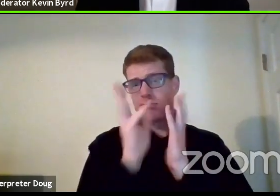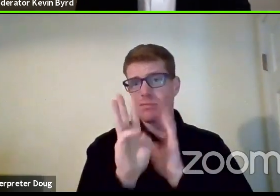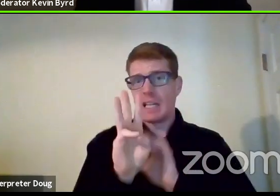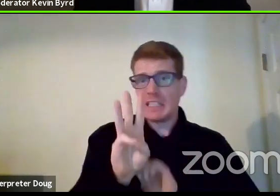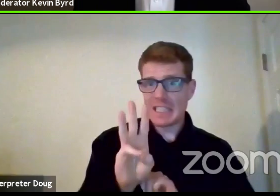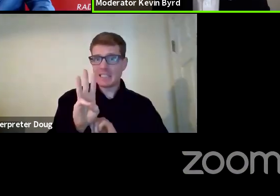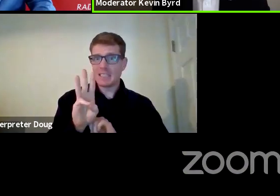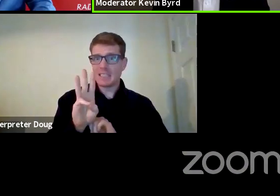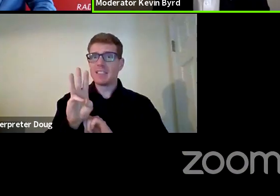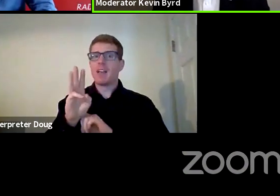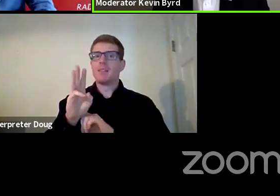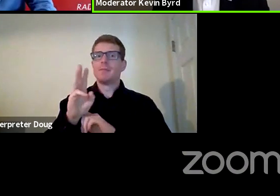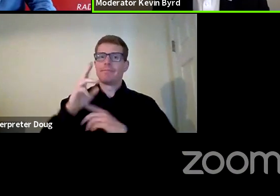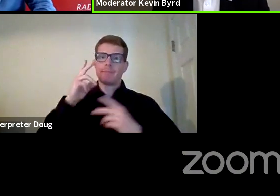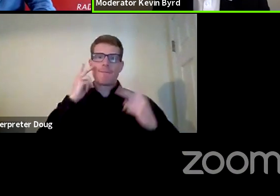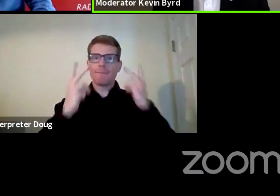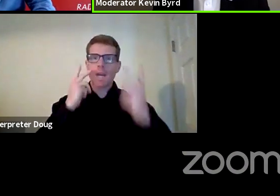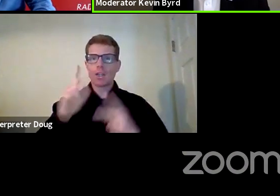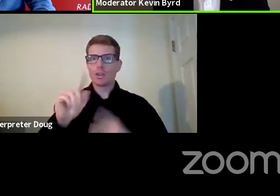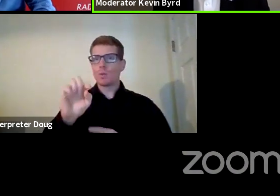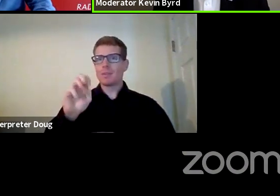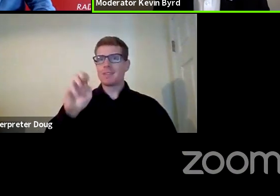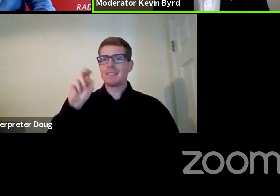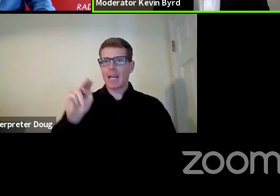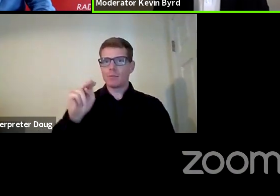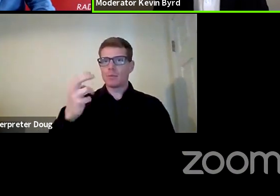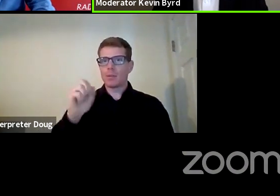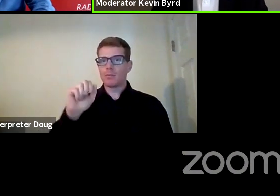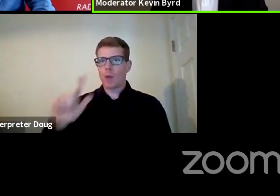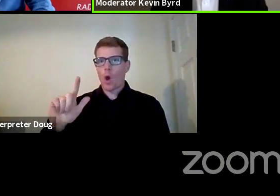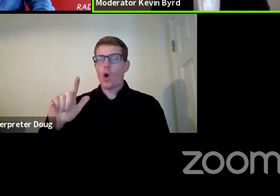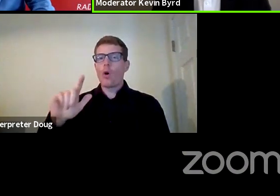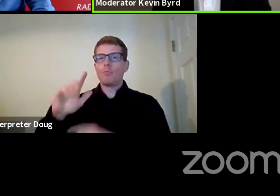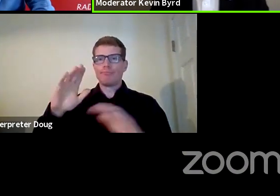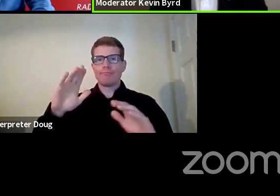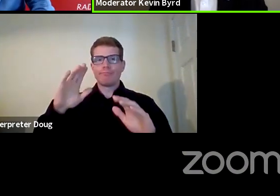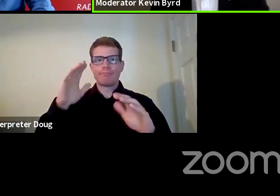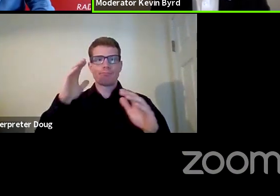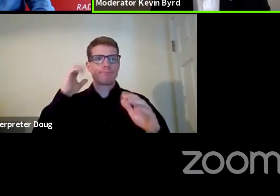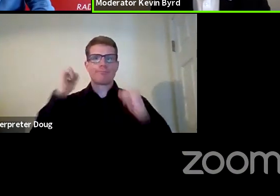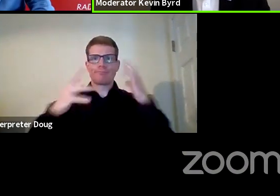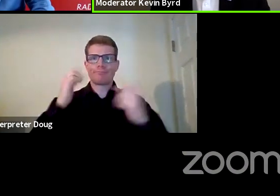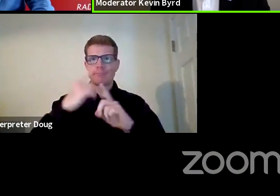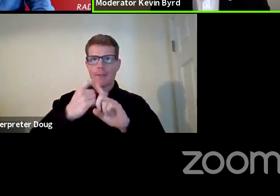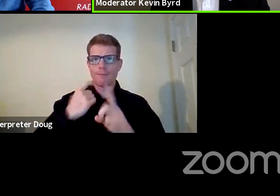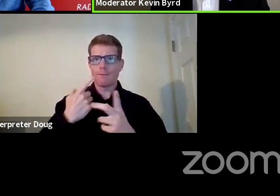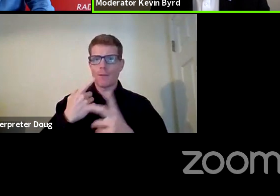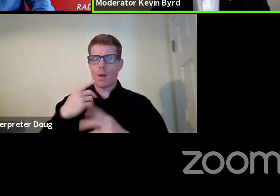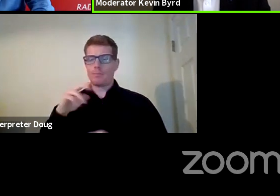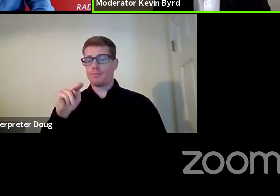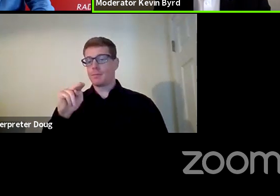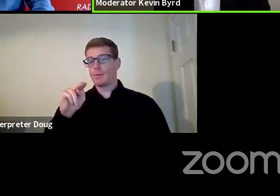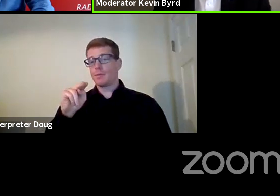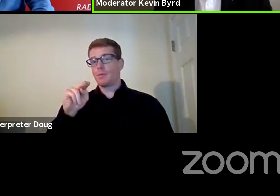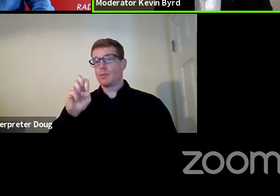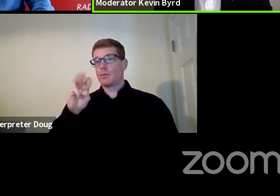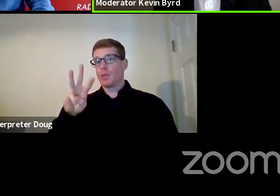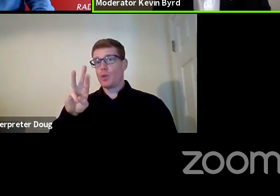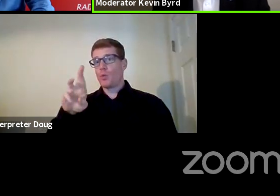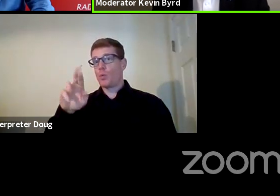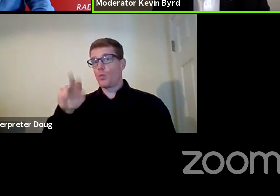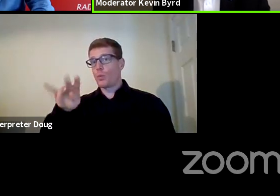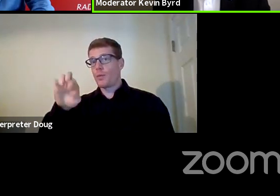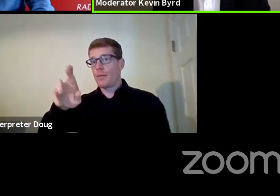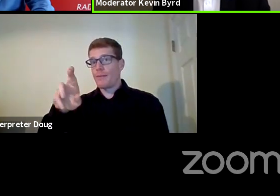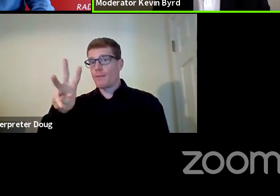by the New River Valley Public Health Task Force. We appreciate you welcoming us into your homes or wherever you may be viewing this